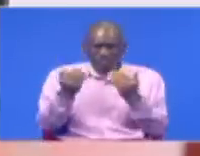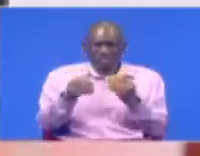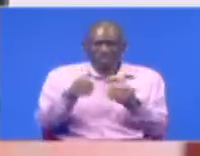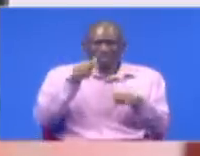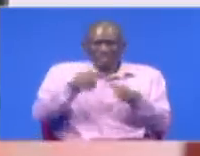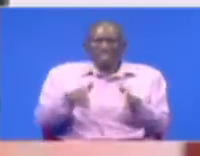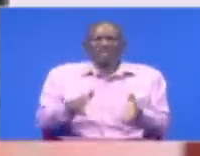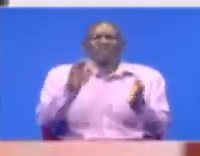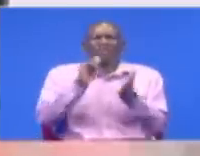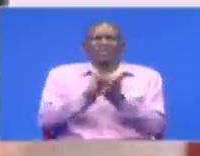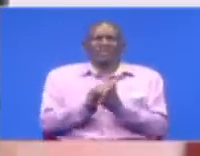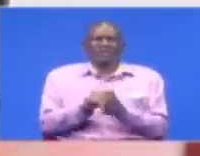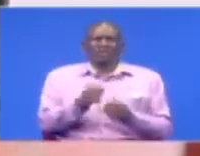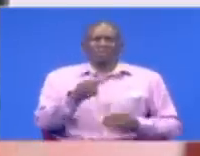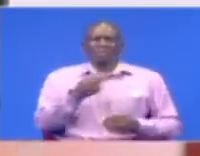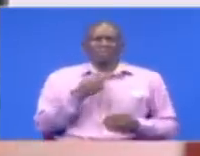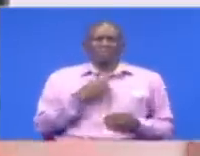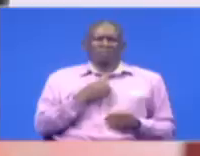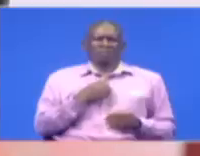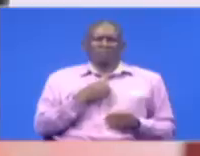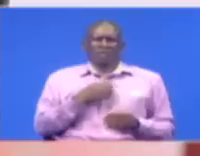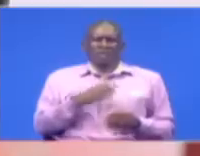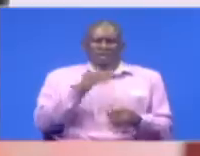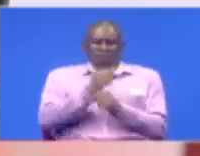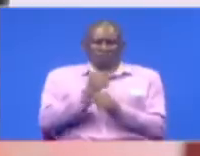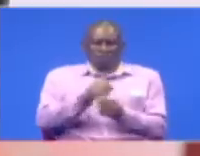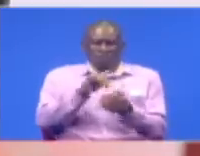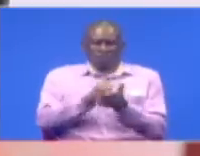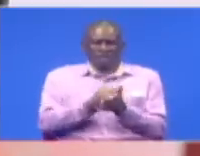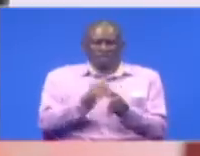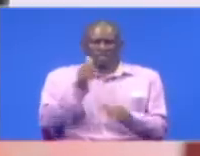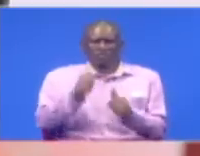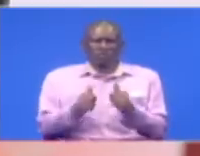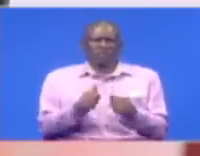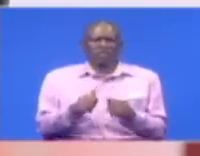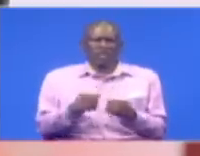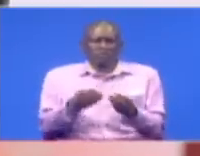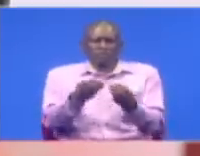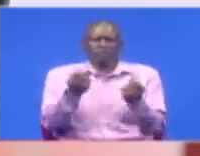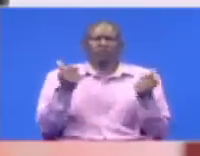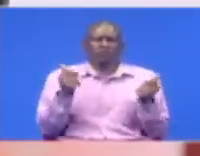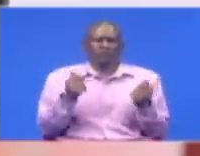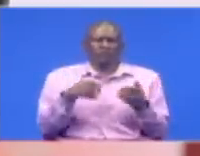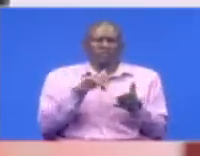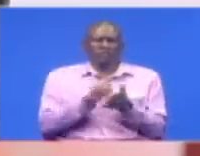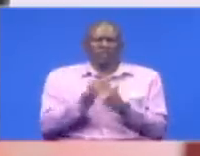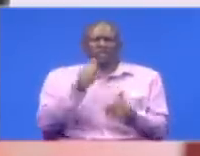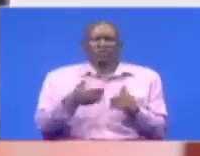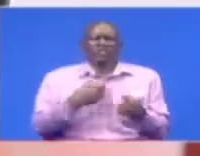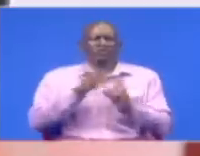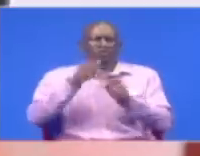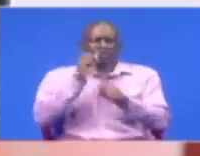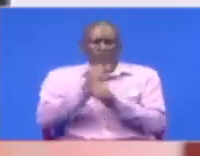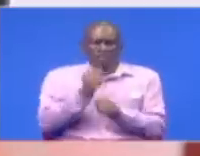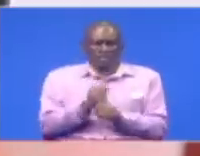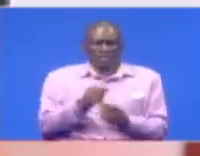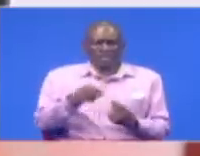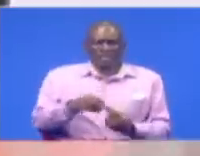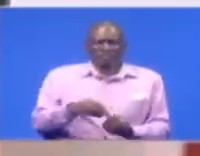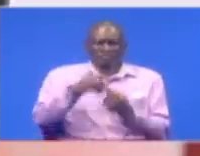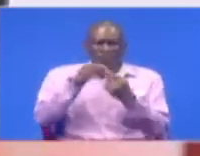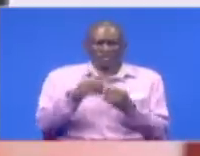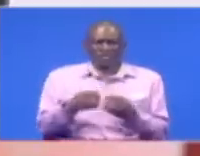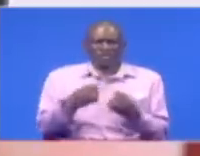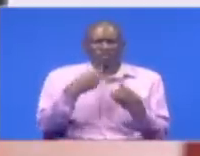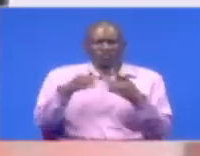the sense that I'll be doing that which, or unlocking that which hasn't been done, particularly, say,